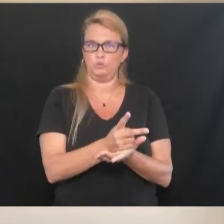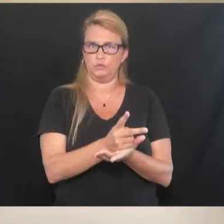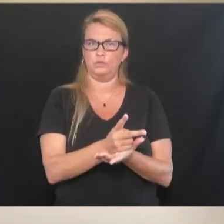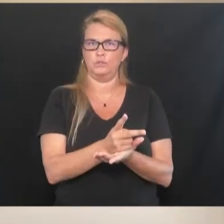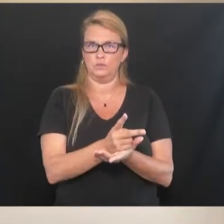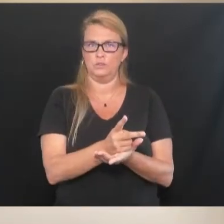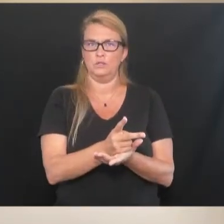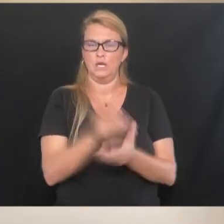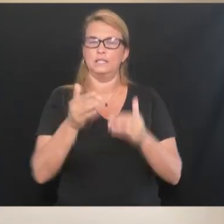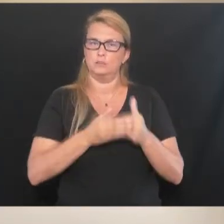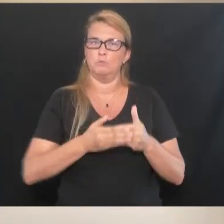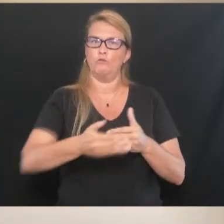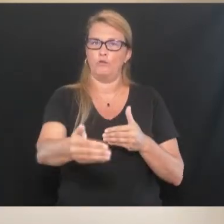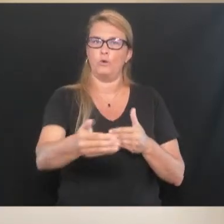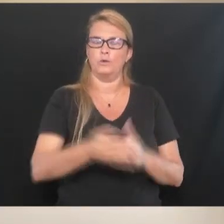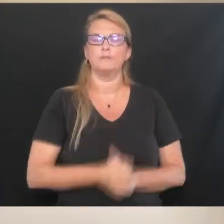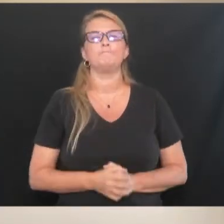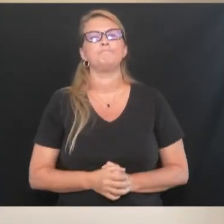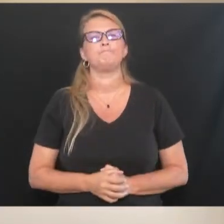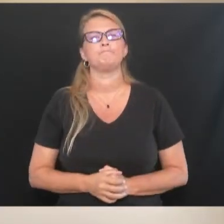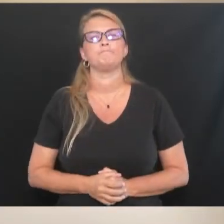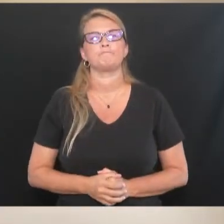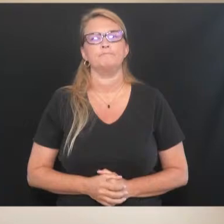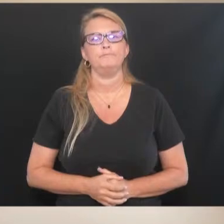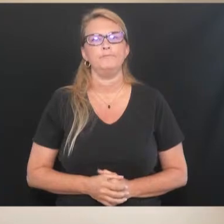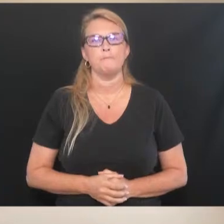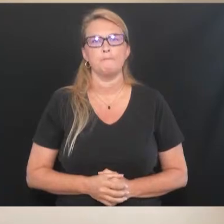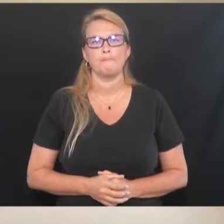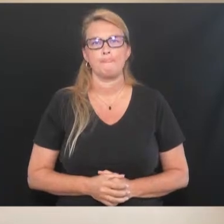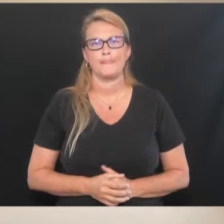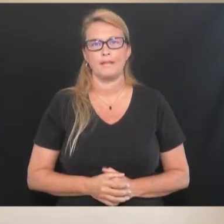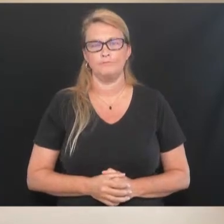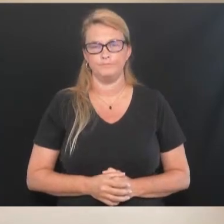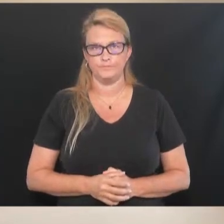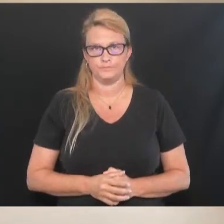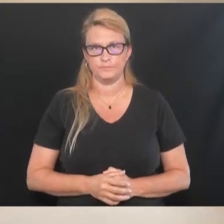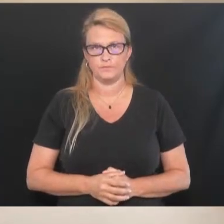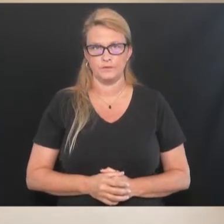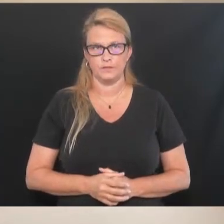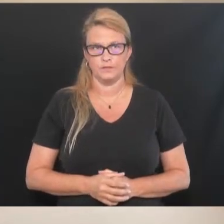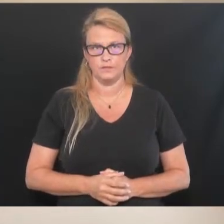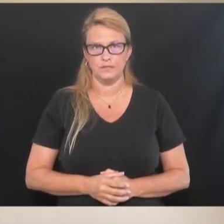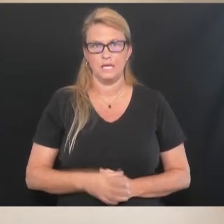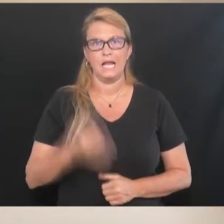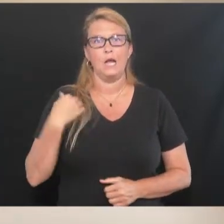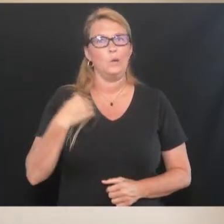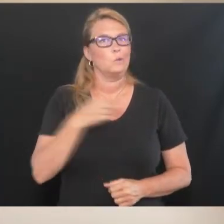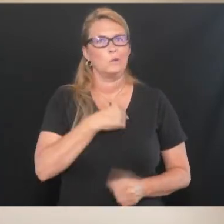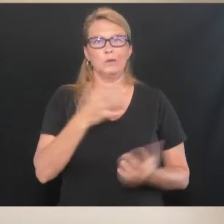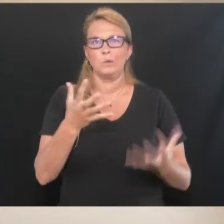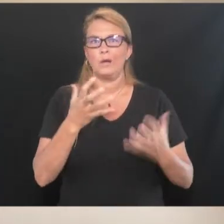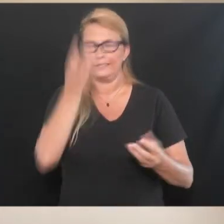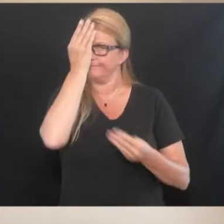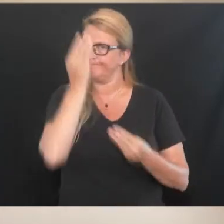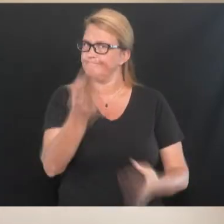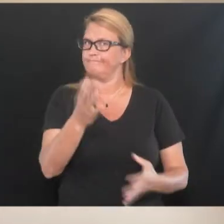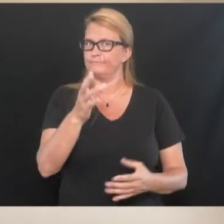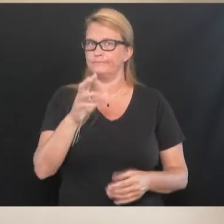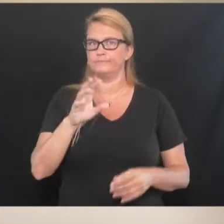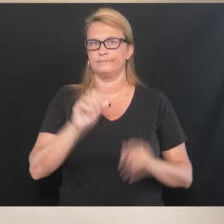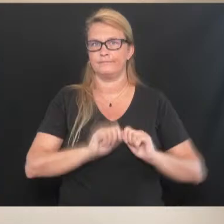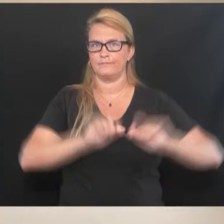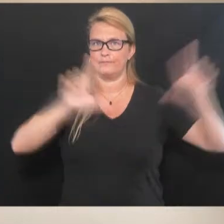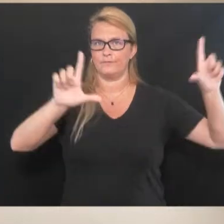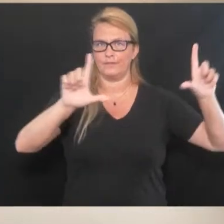to move forward. Last thing I would leave you with, again, to try to highlight the need for vaccinations. Jordan, if you could put up